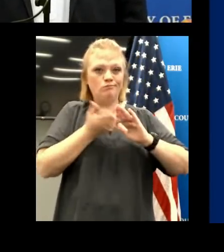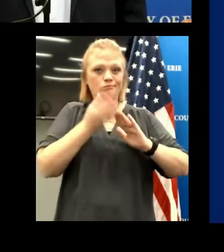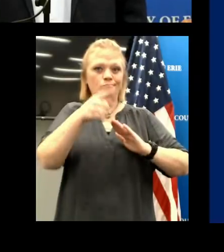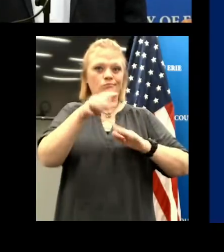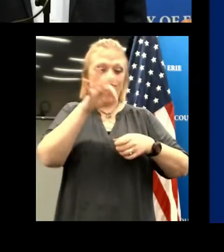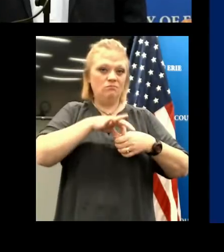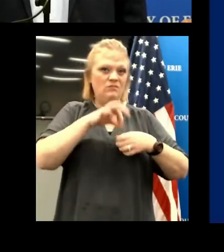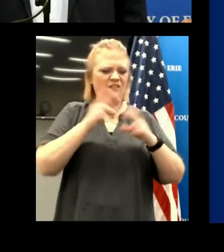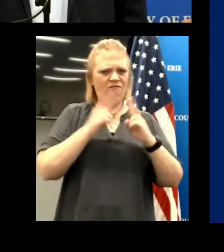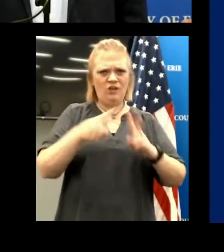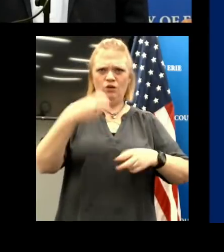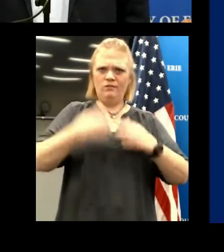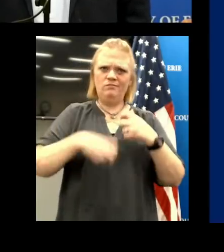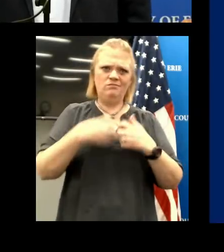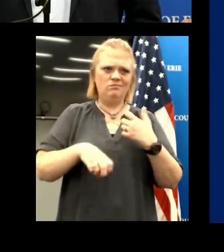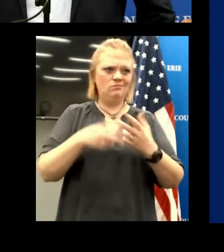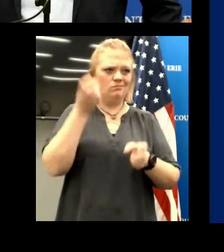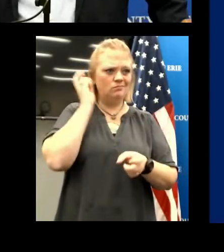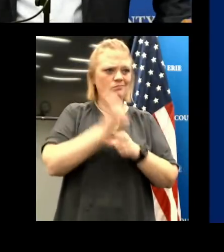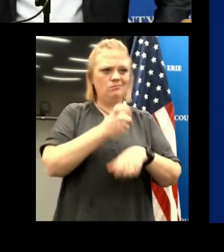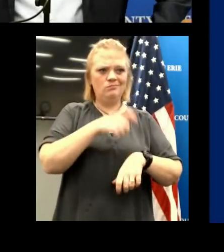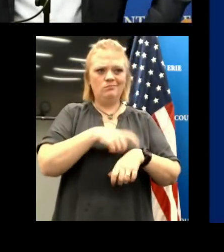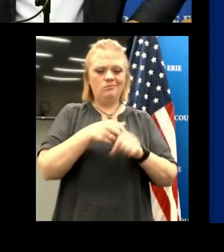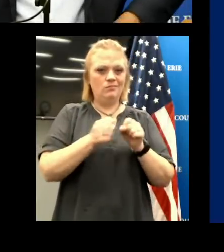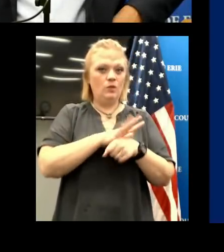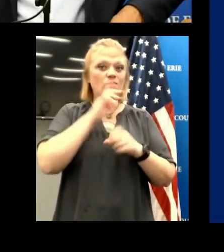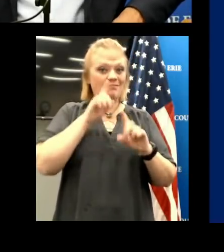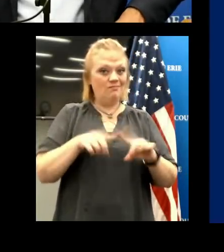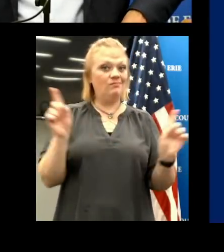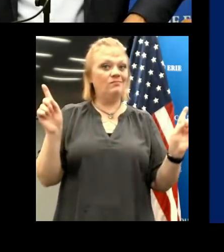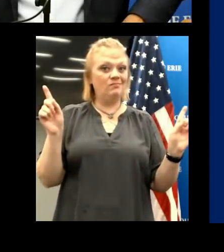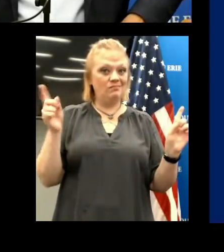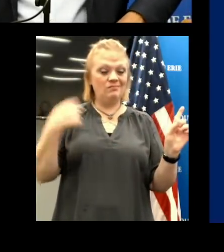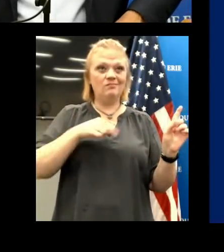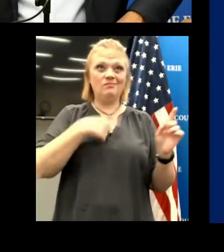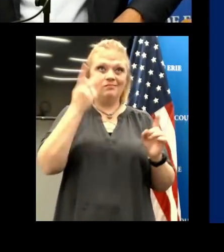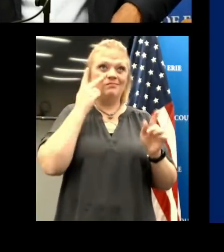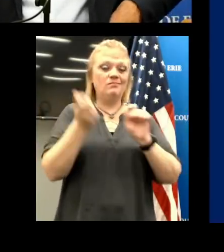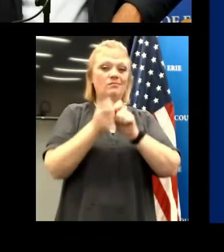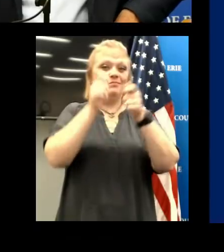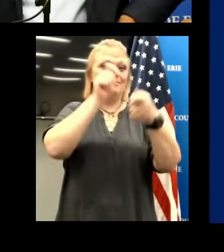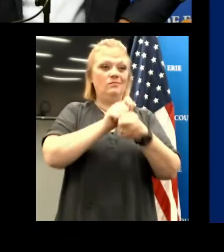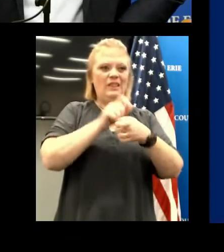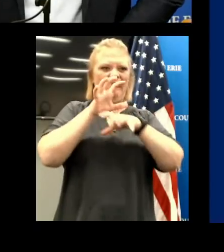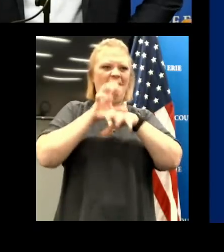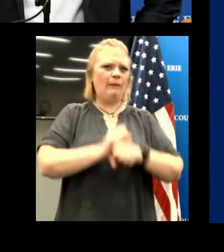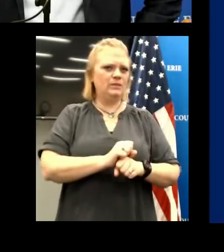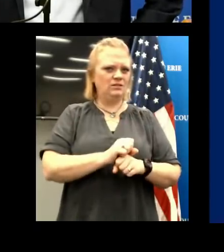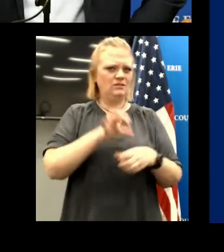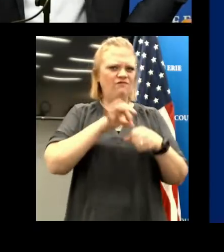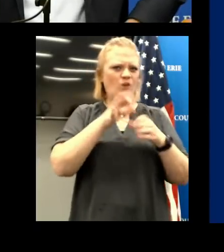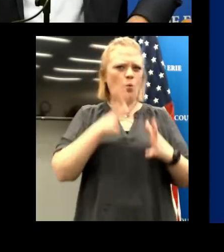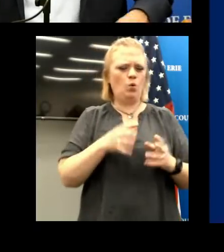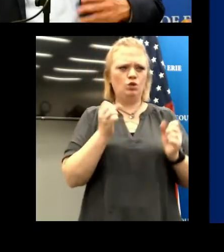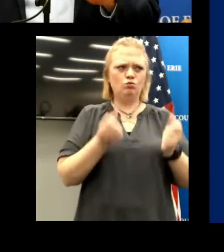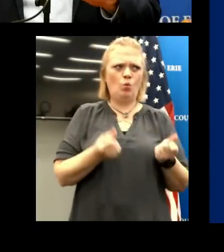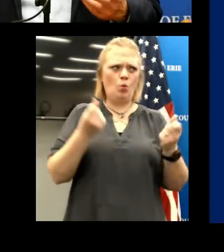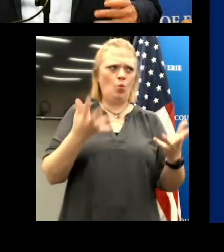very difficult time of COVID. It was different. We certainly saw a change in the habits of our voters with so many of